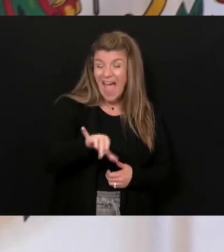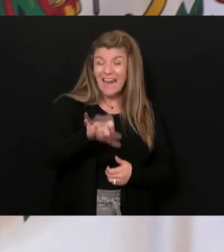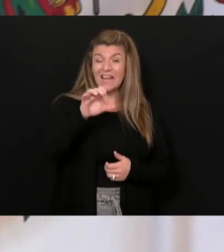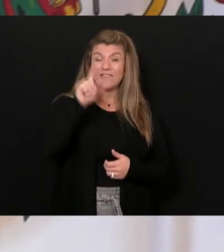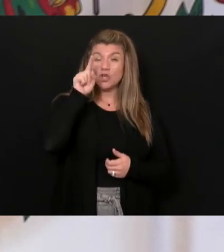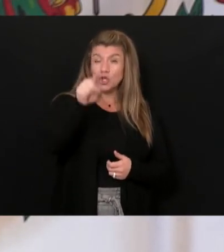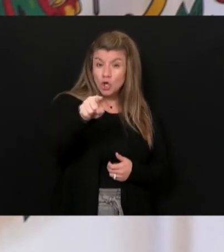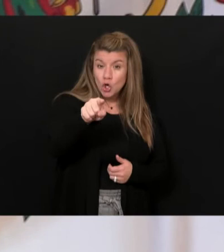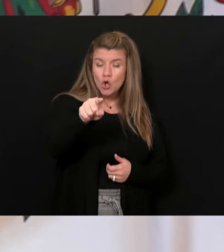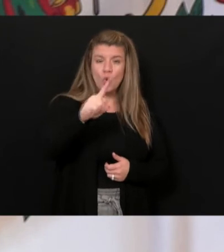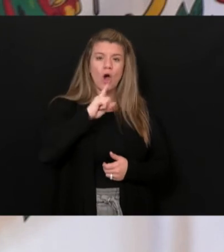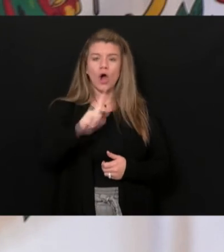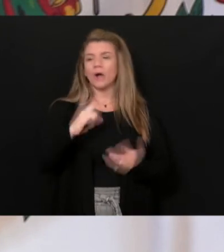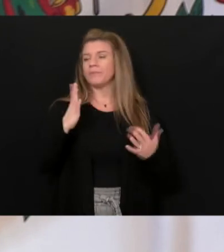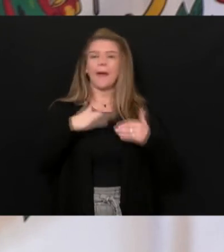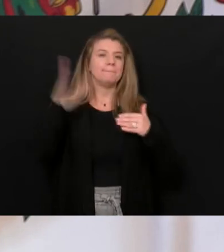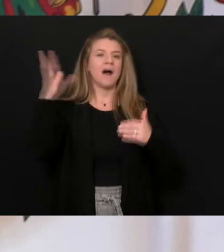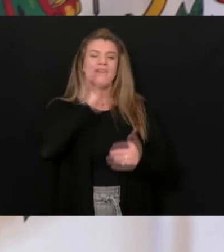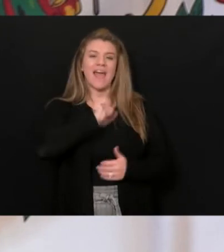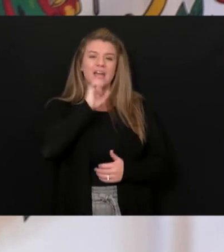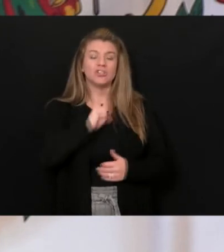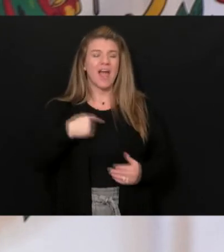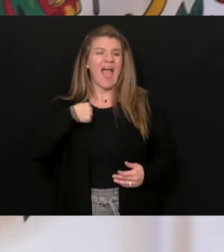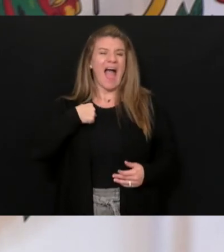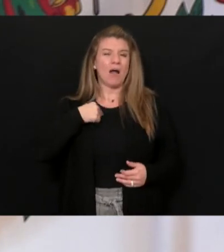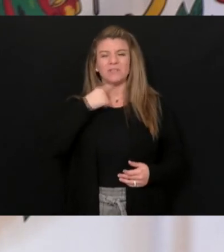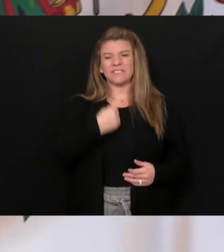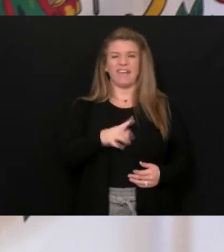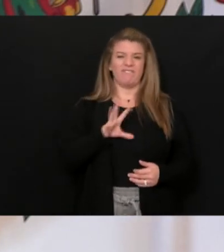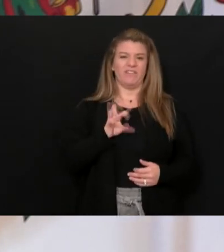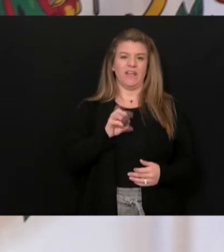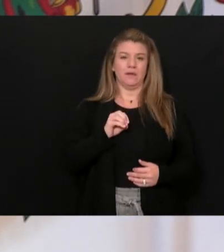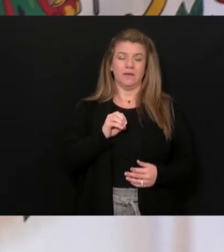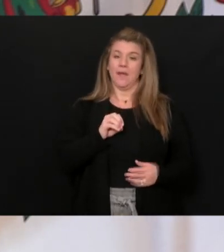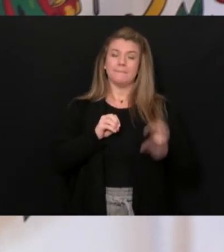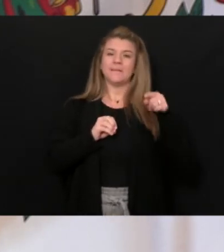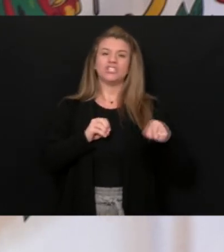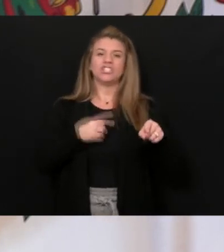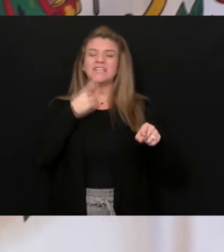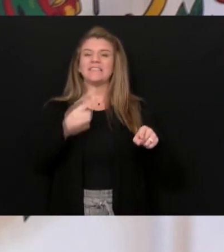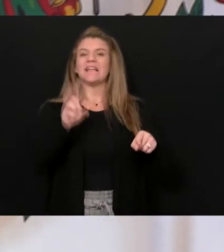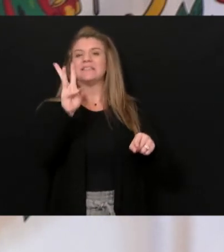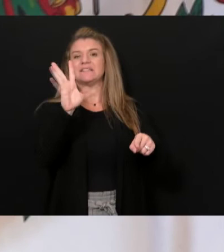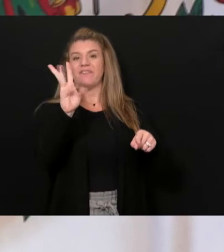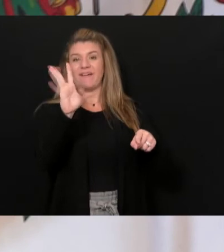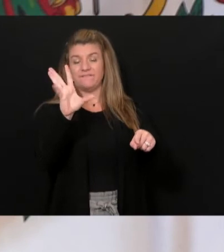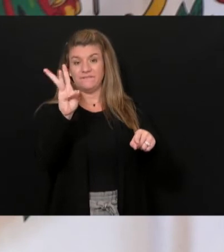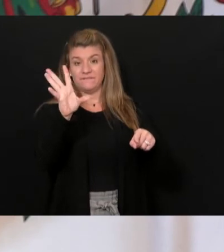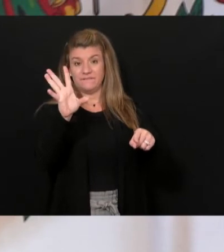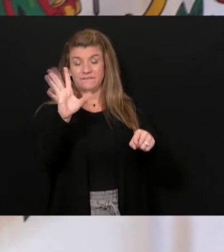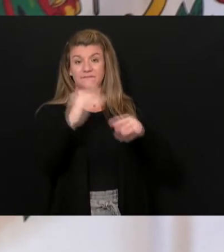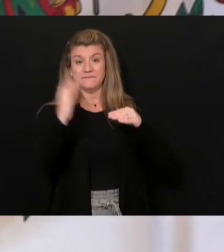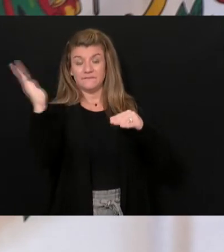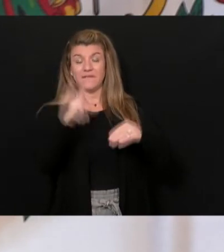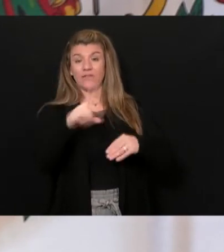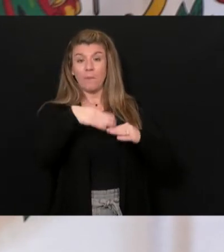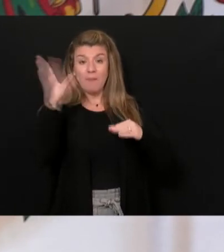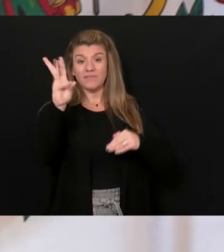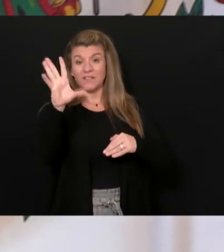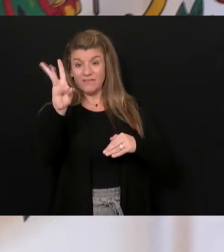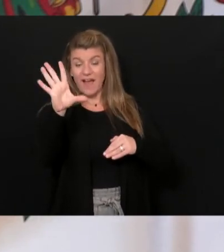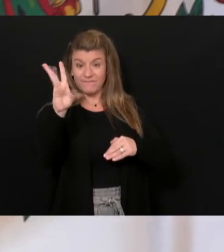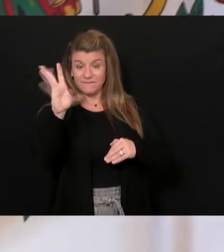are above a certain age, now we would say 50, but she was saying 65. If you're above the